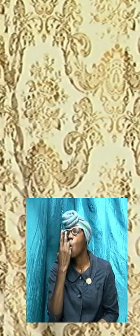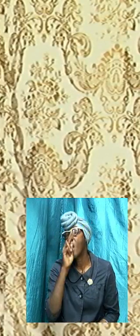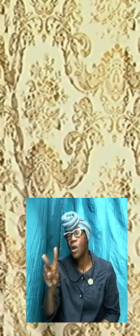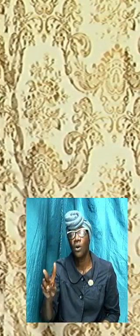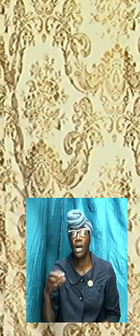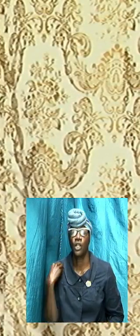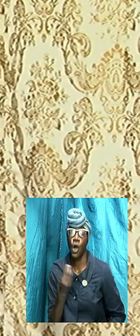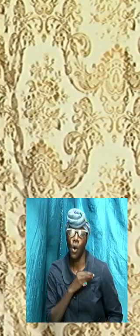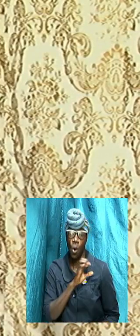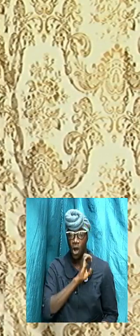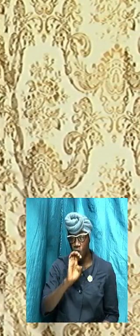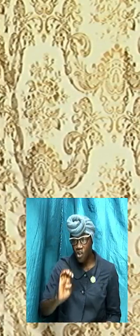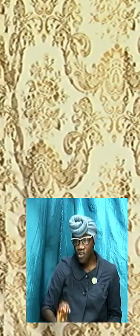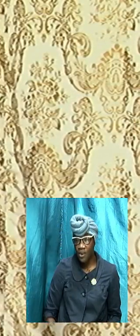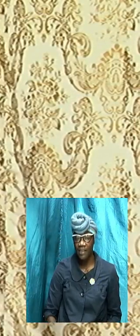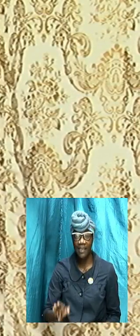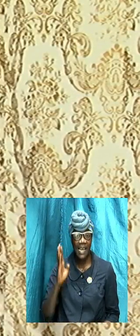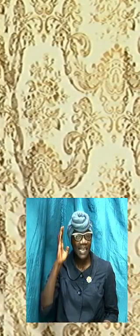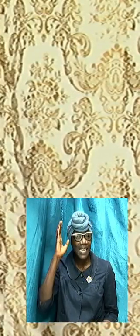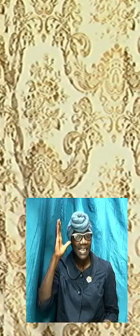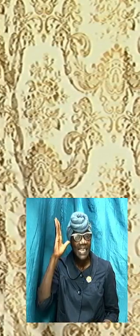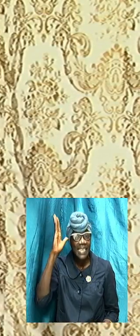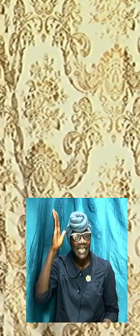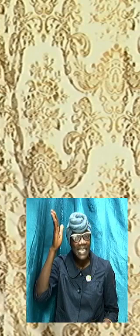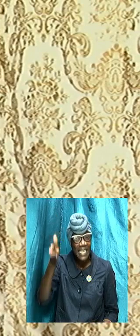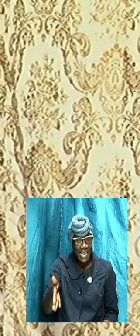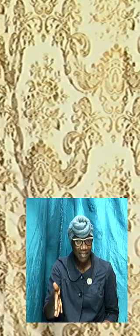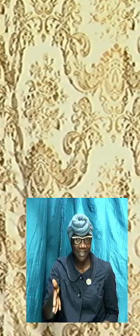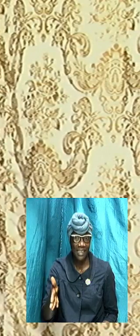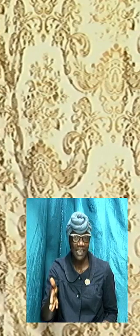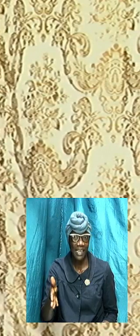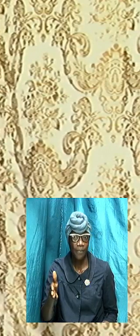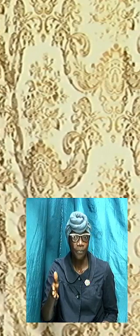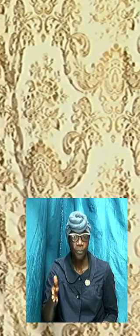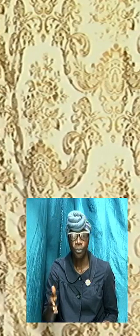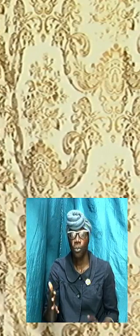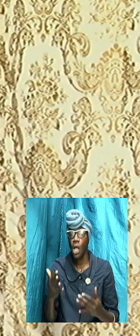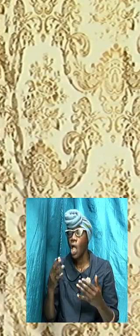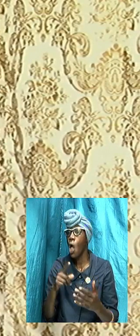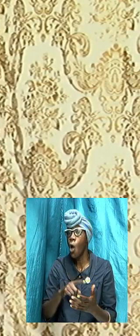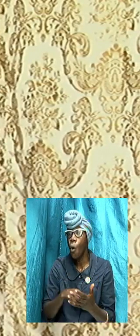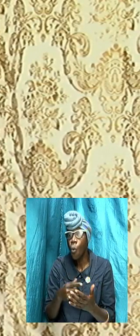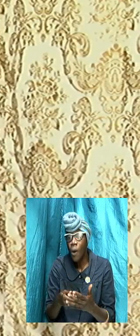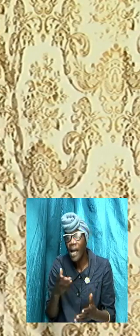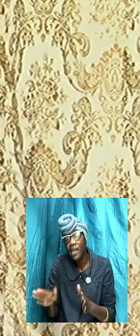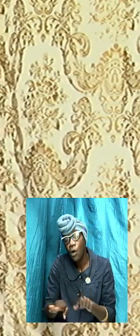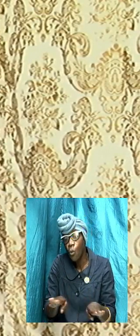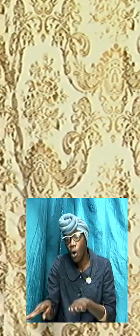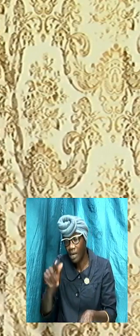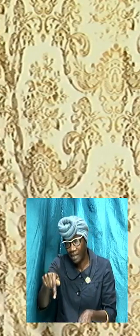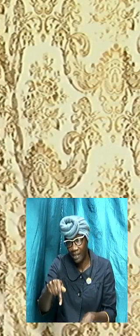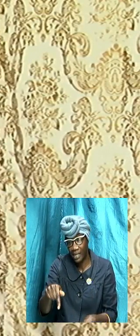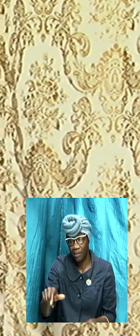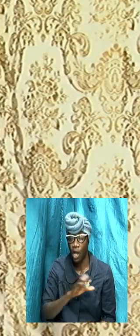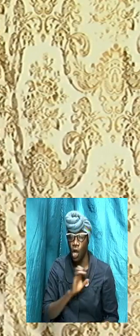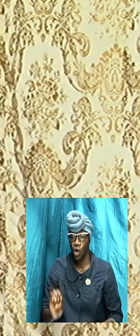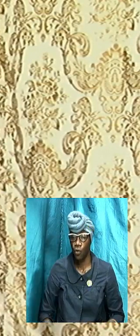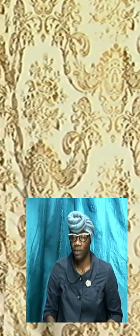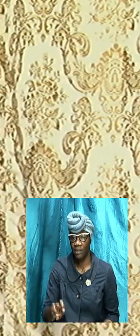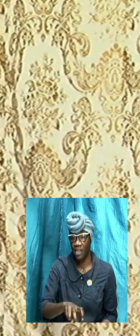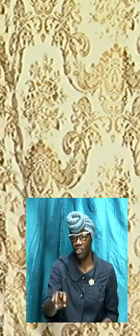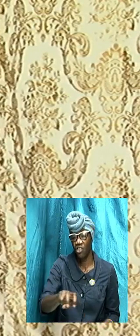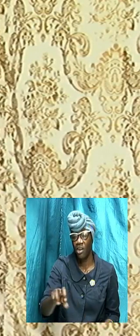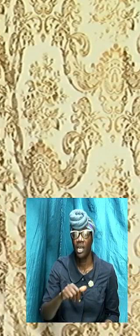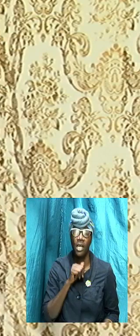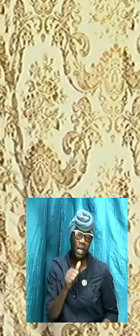destiny. And it's important for us to understand that while we are walking this Christian journey, we're not just walking